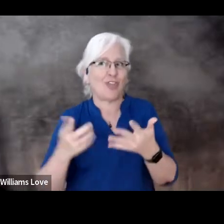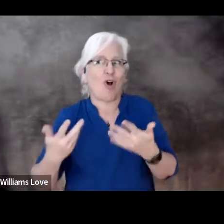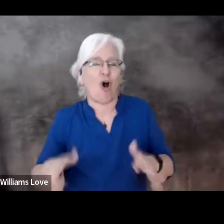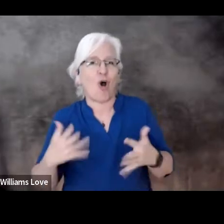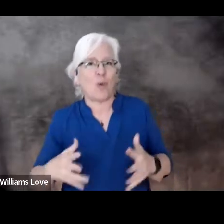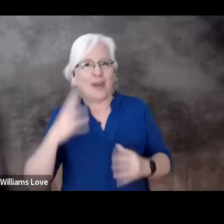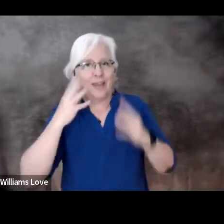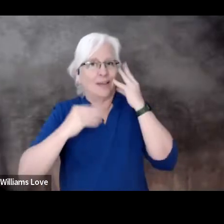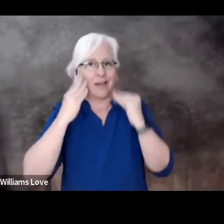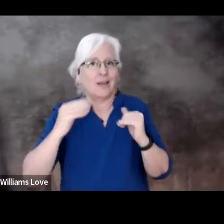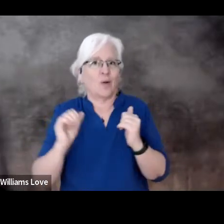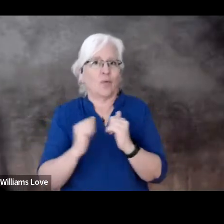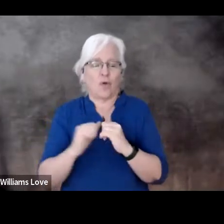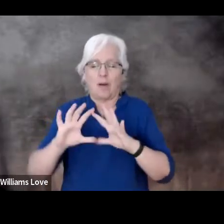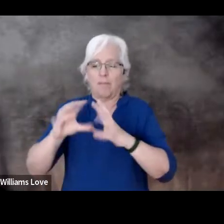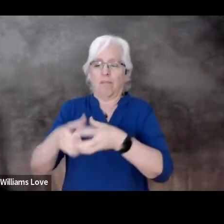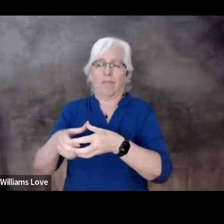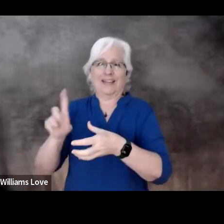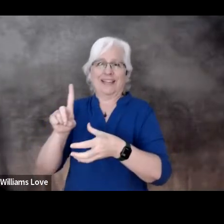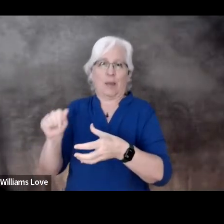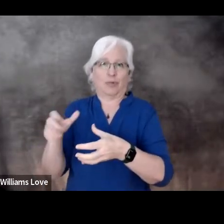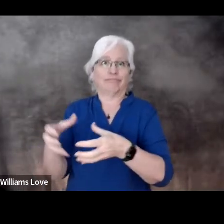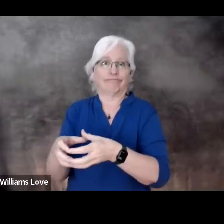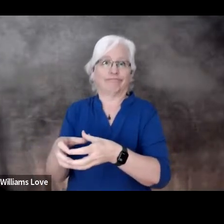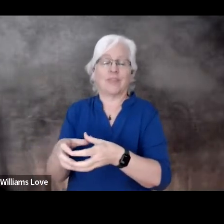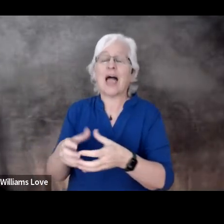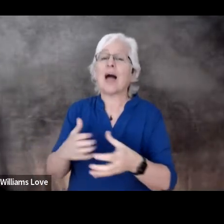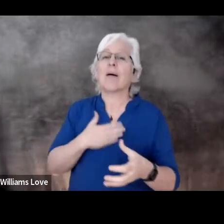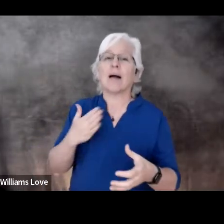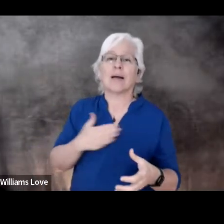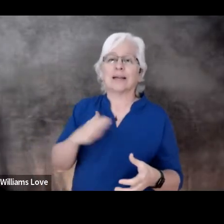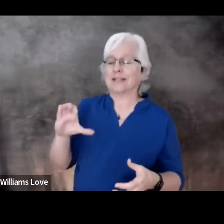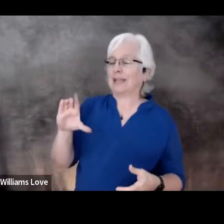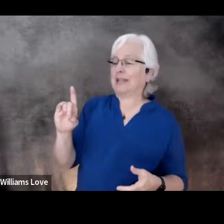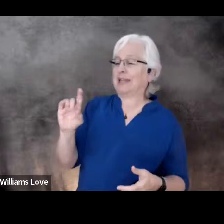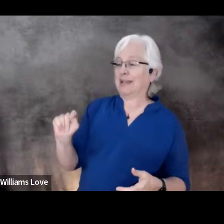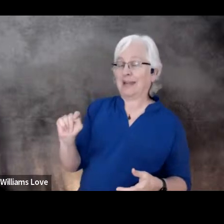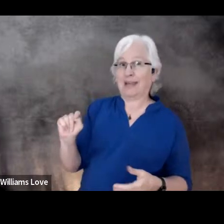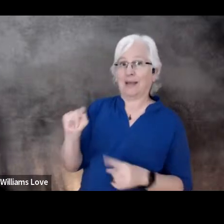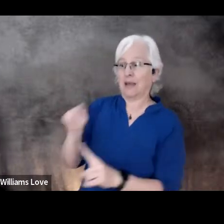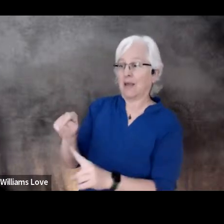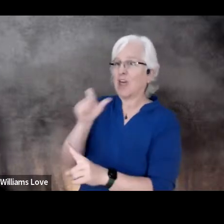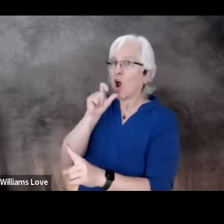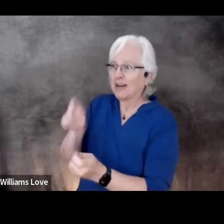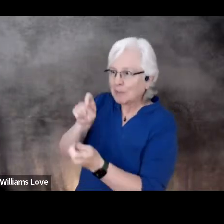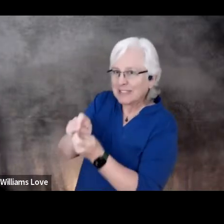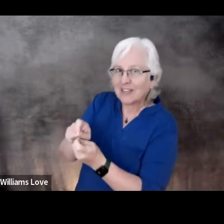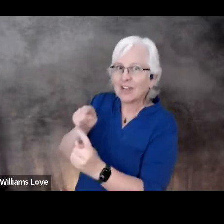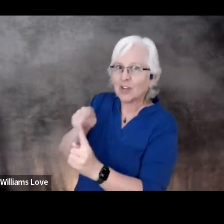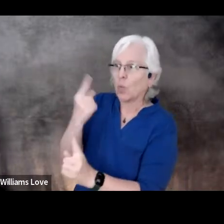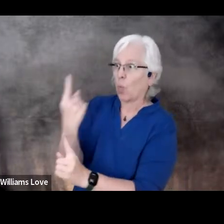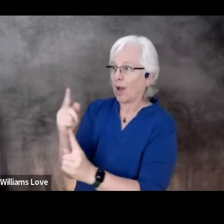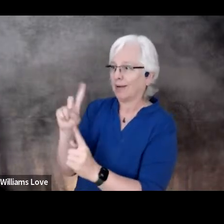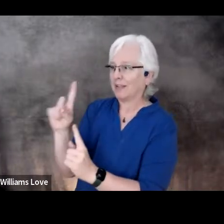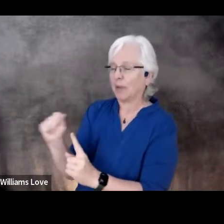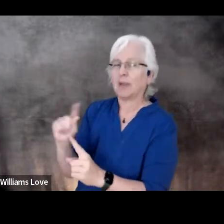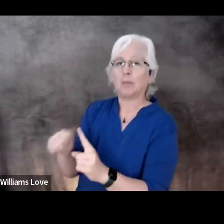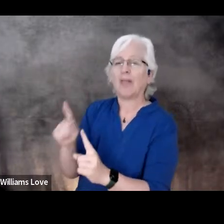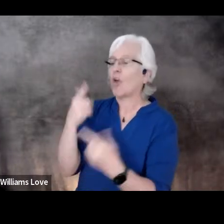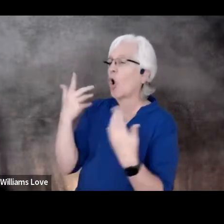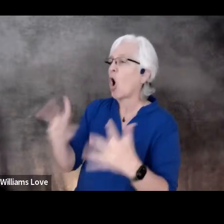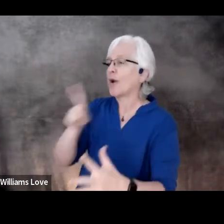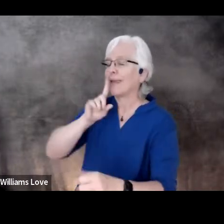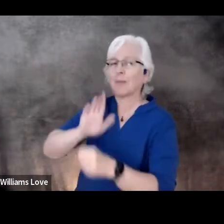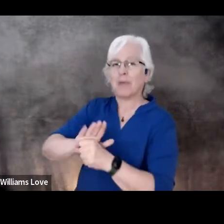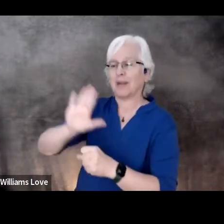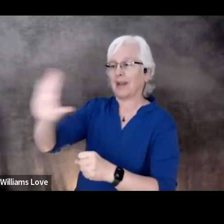I'm very grateful for organizations like CDT that are not disability specific, but have really committed to disability in their